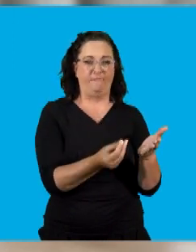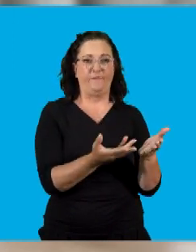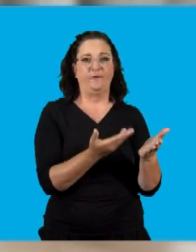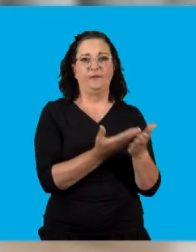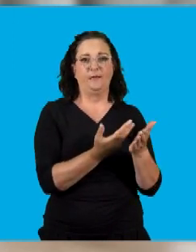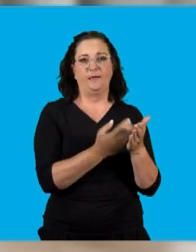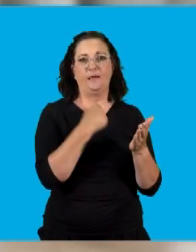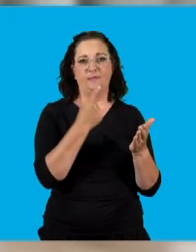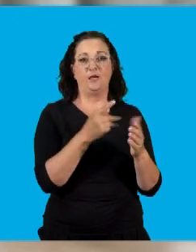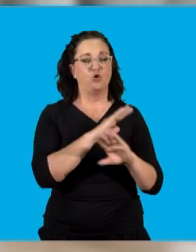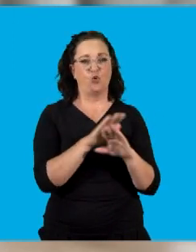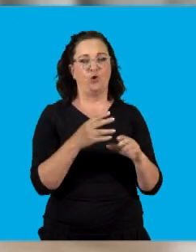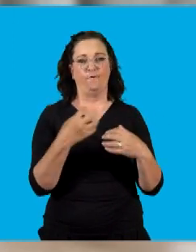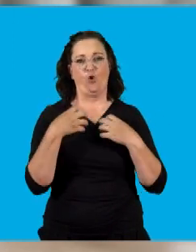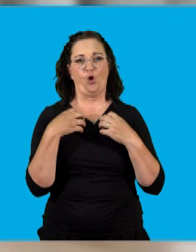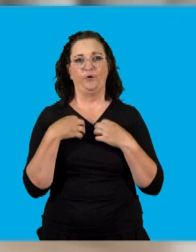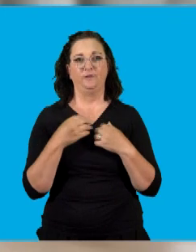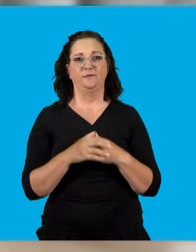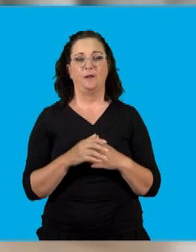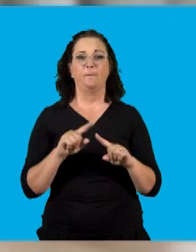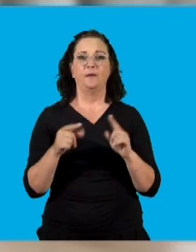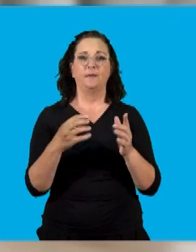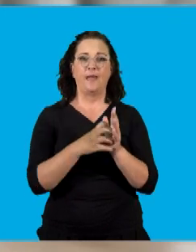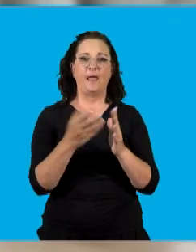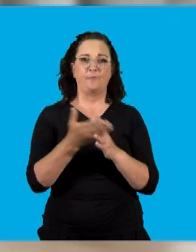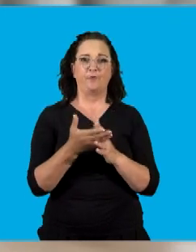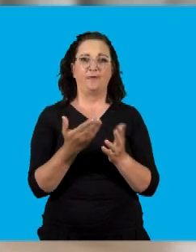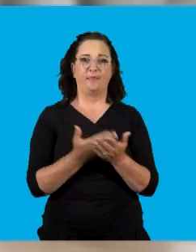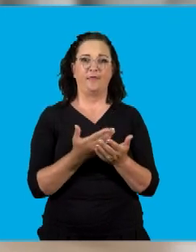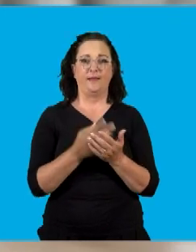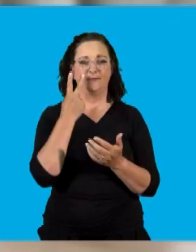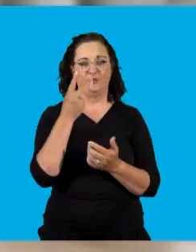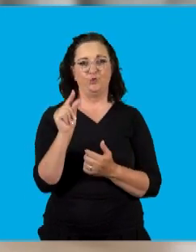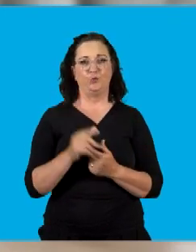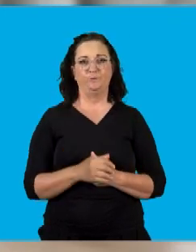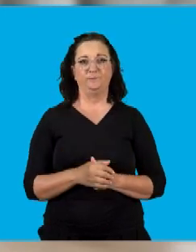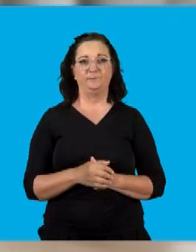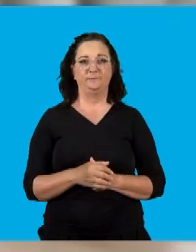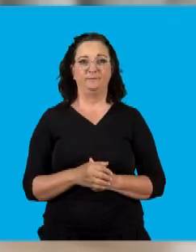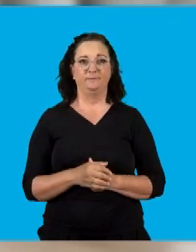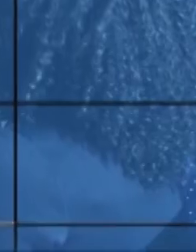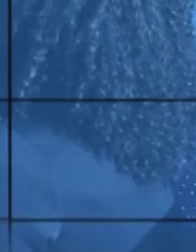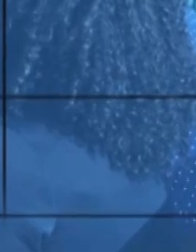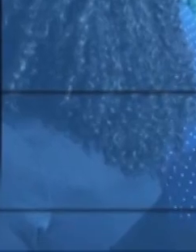the business and not to the owners. Let us go for a quick ad break, and I will see you shortly.